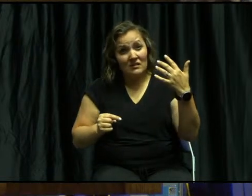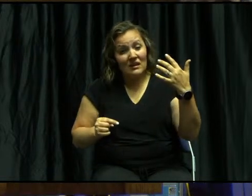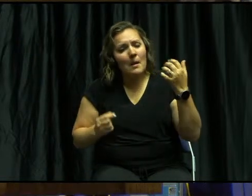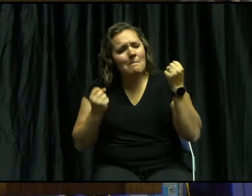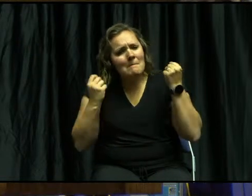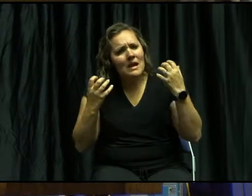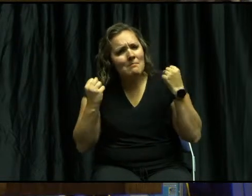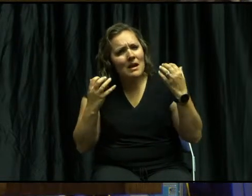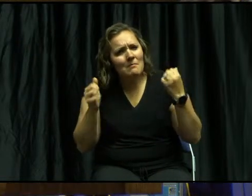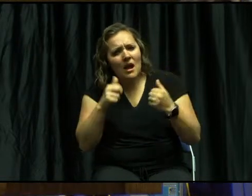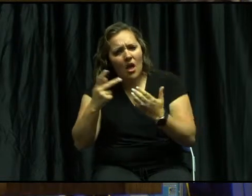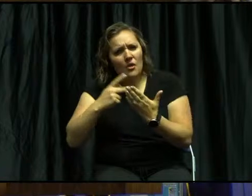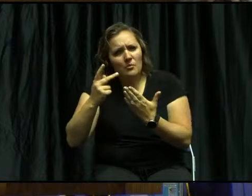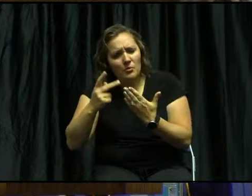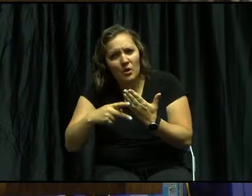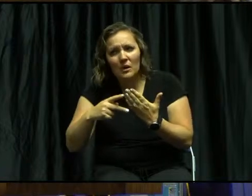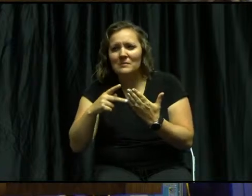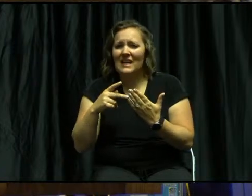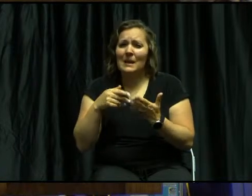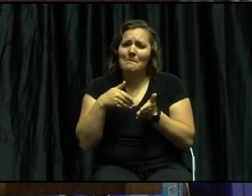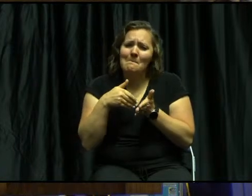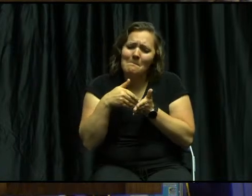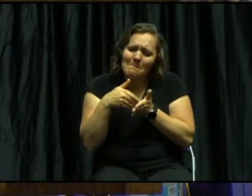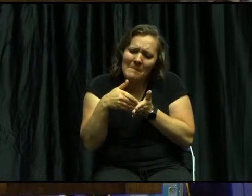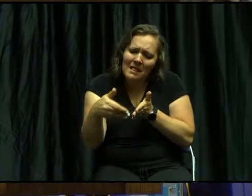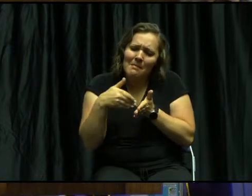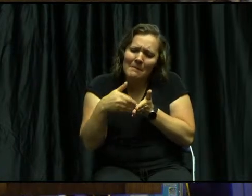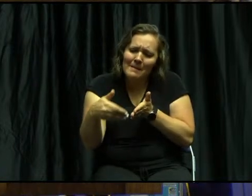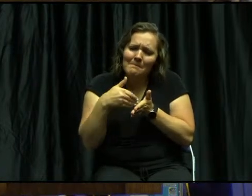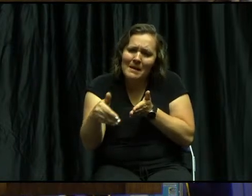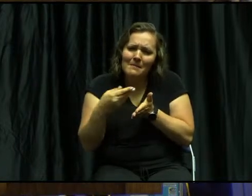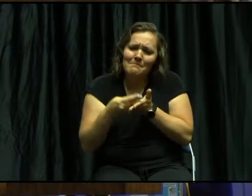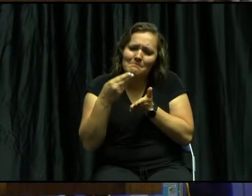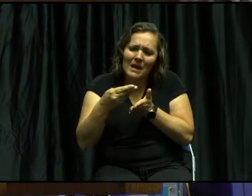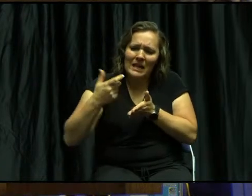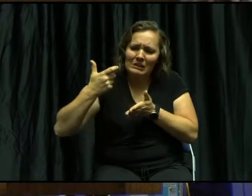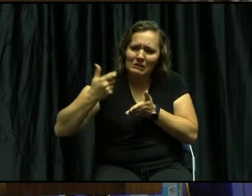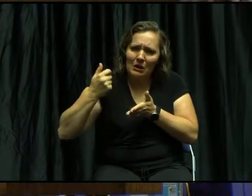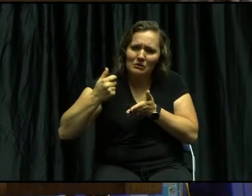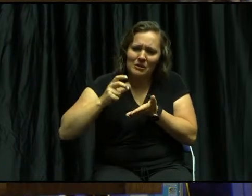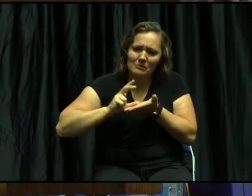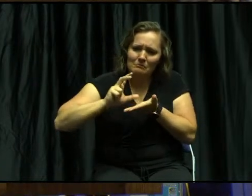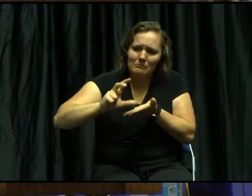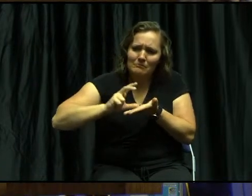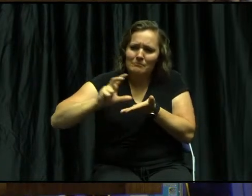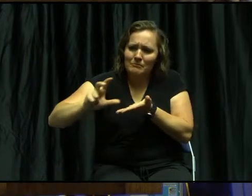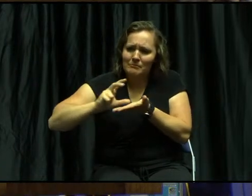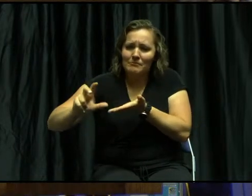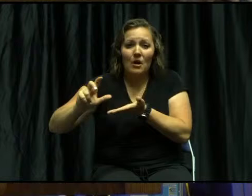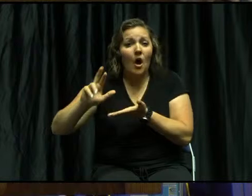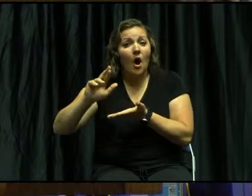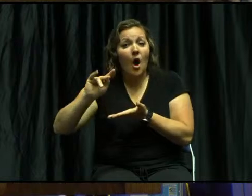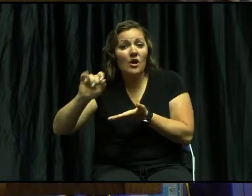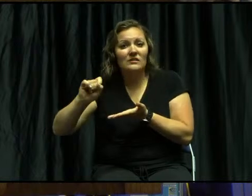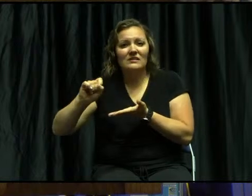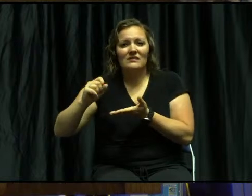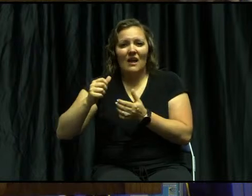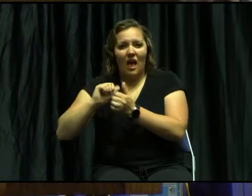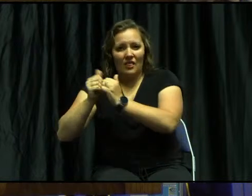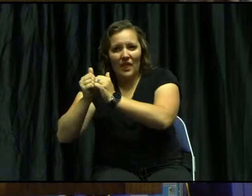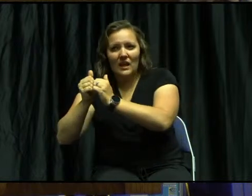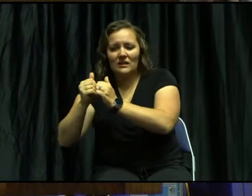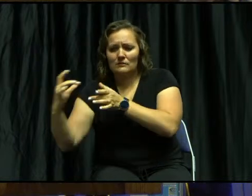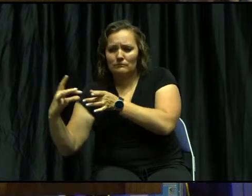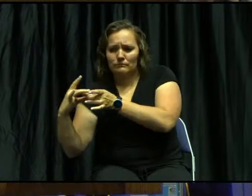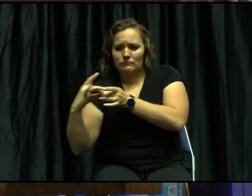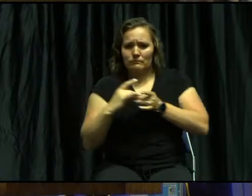other programs, and millions of dollars in scholarships and support of the arts and athletics all tie back to Elizabeth as